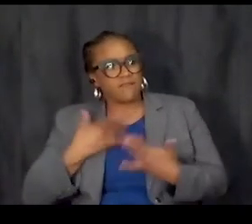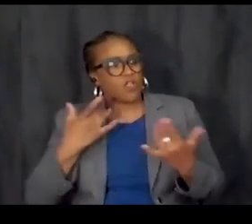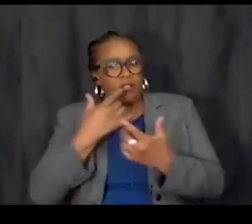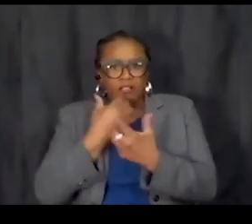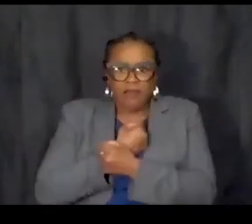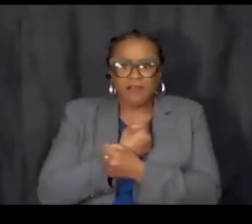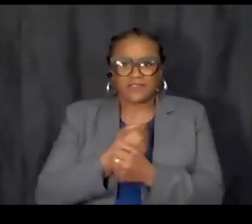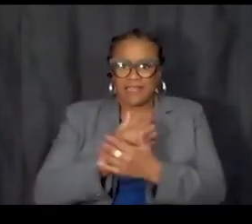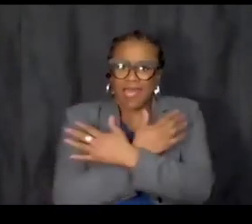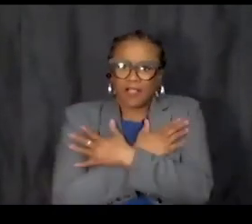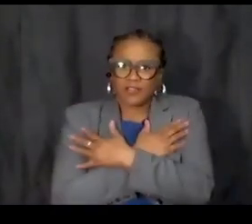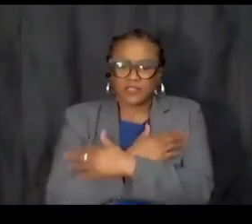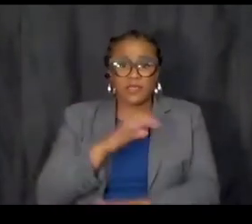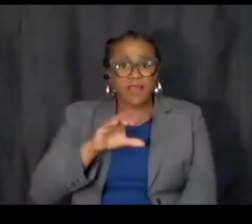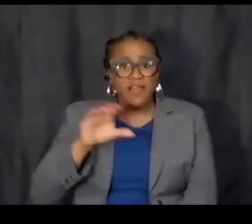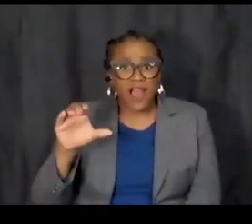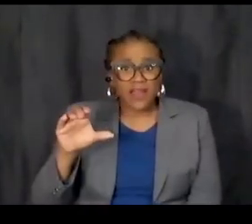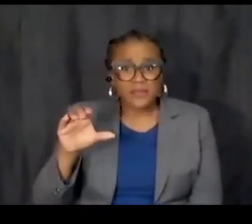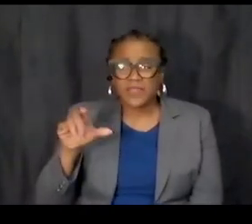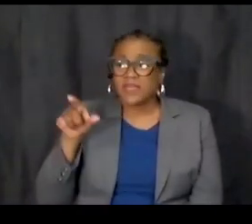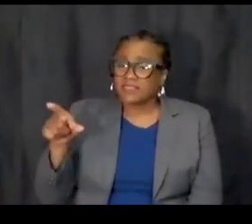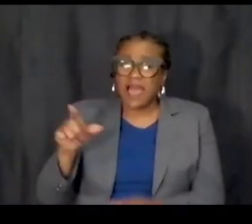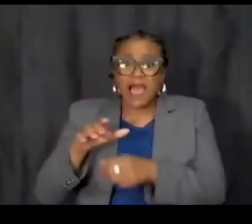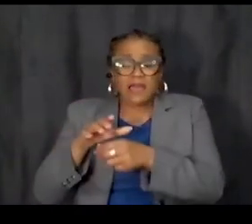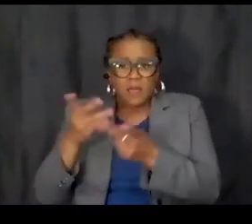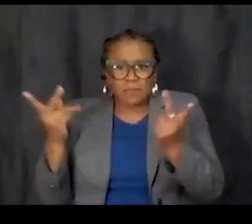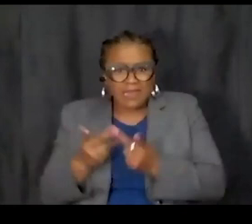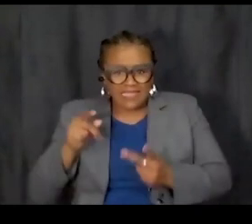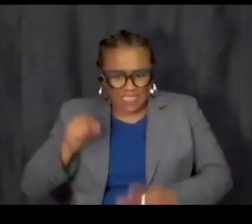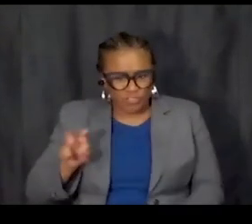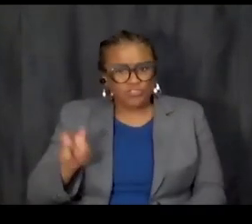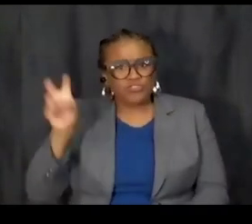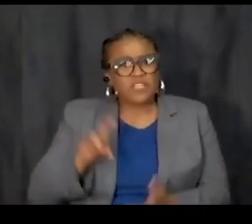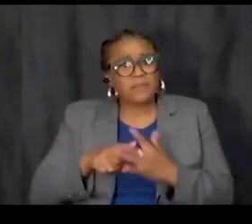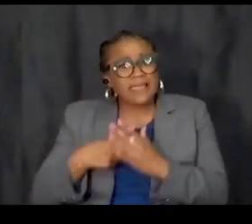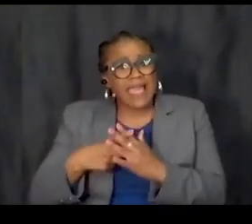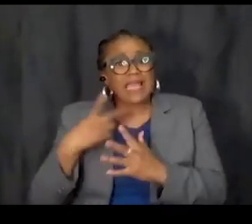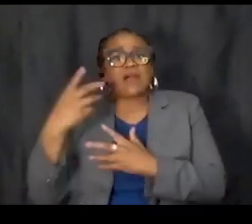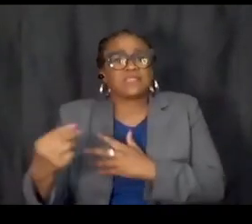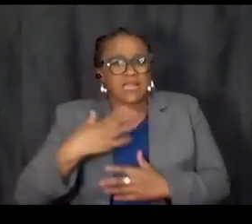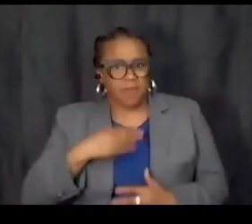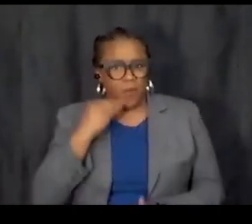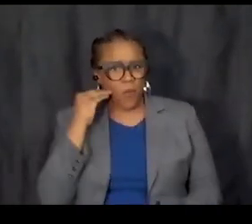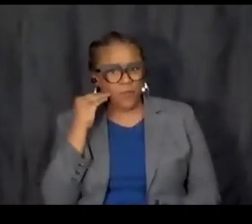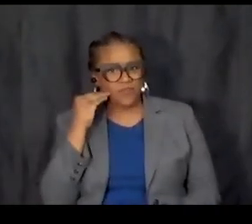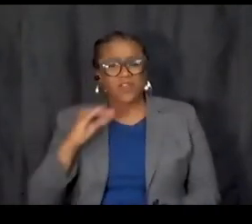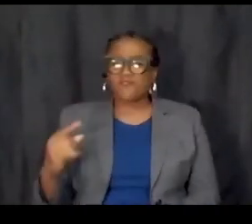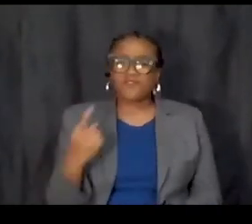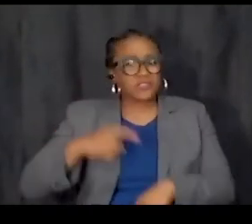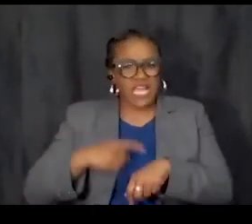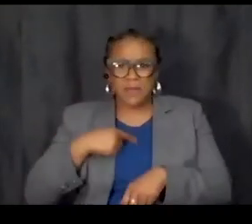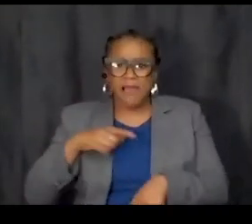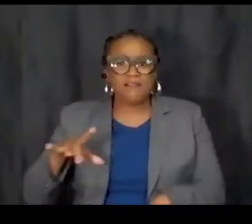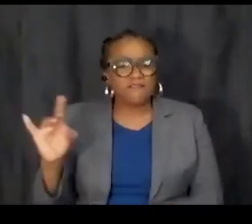place that this sort of journey began outside of my home. It was the first time that I found people who were smarter